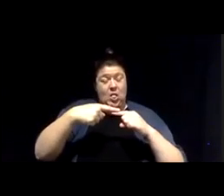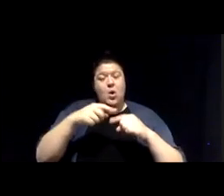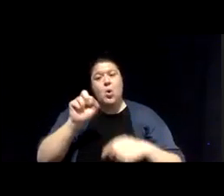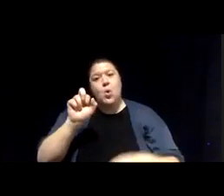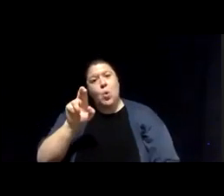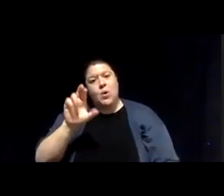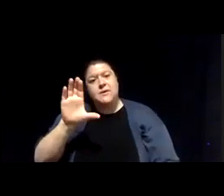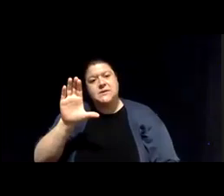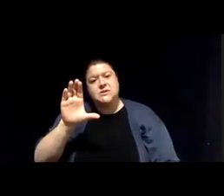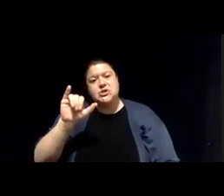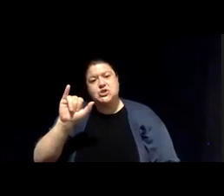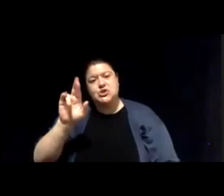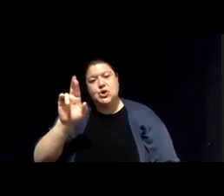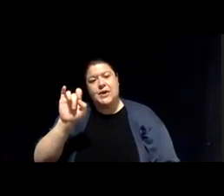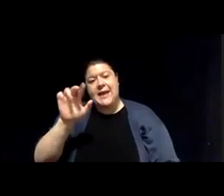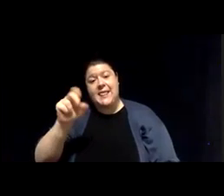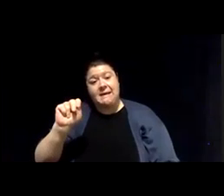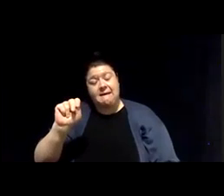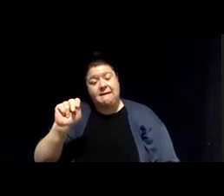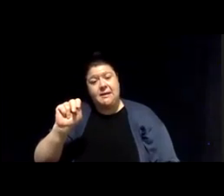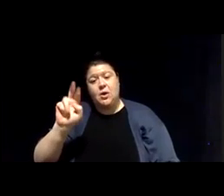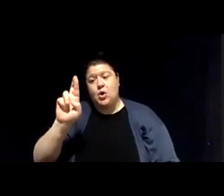and